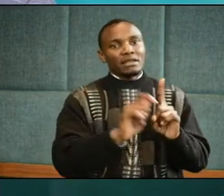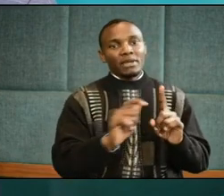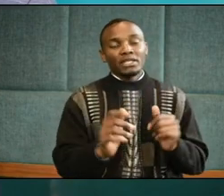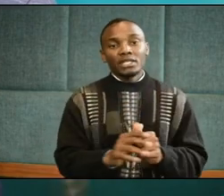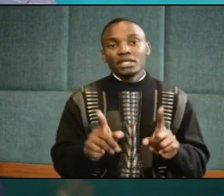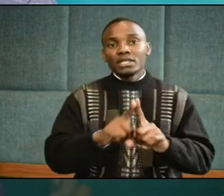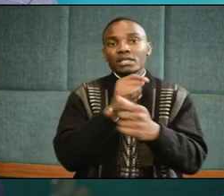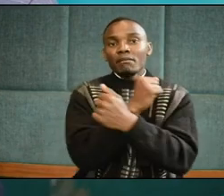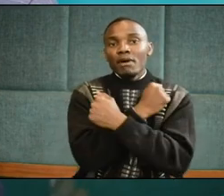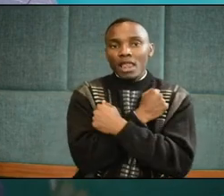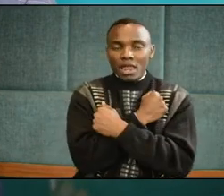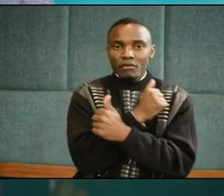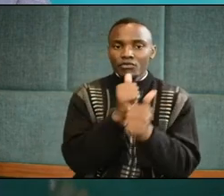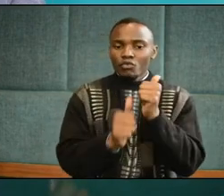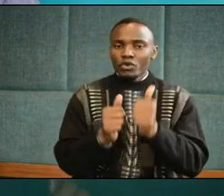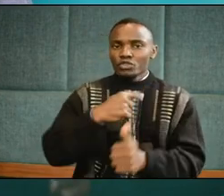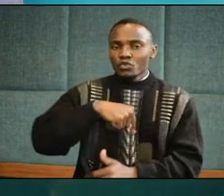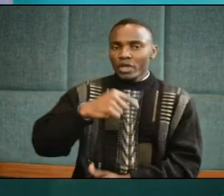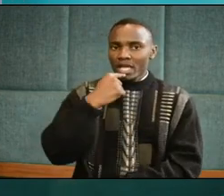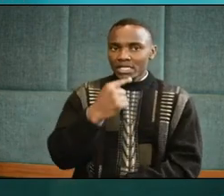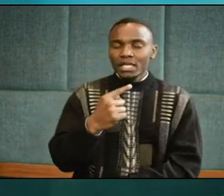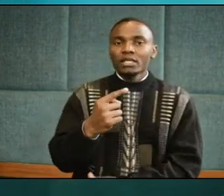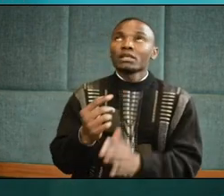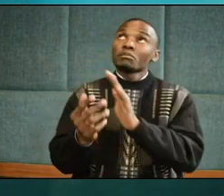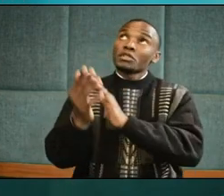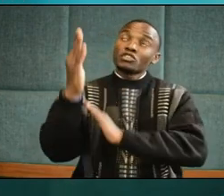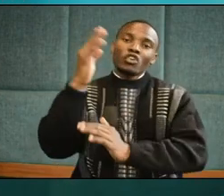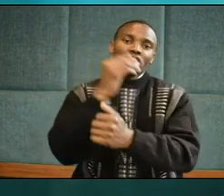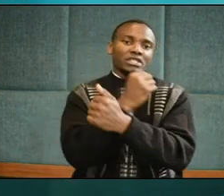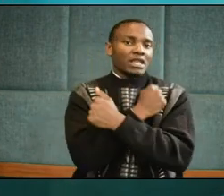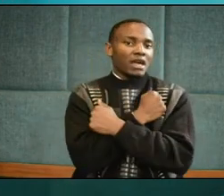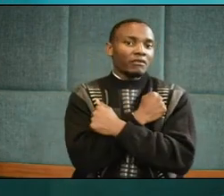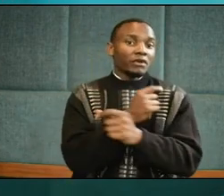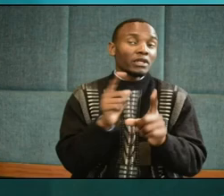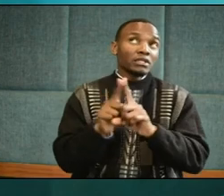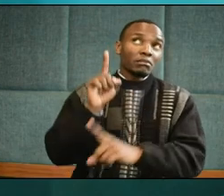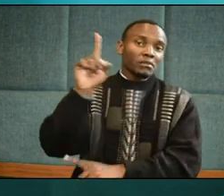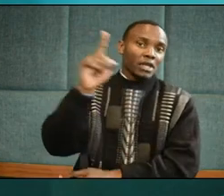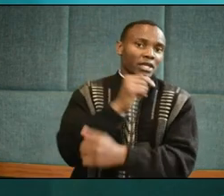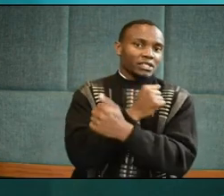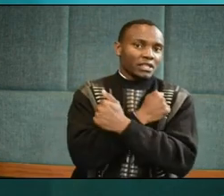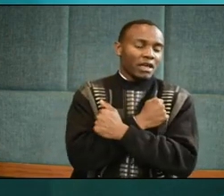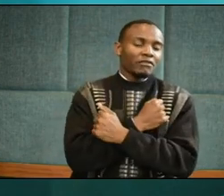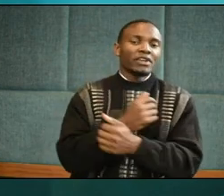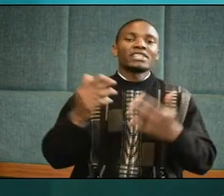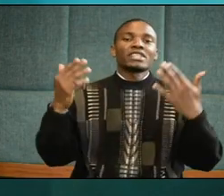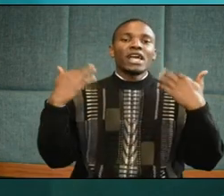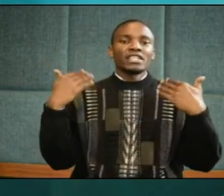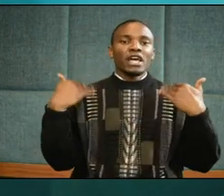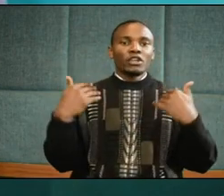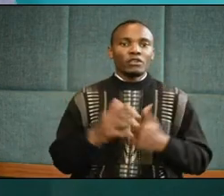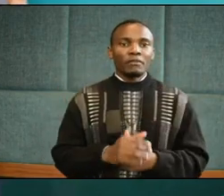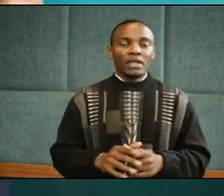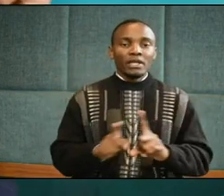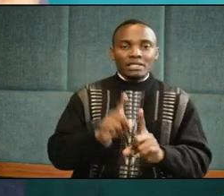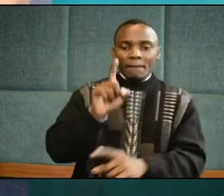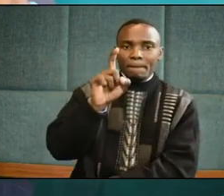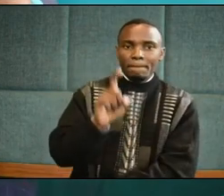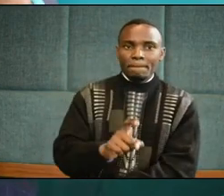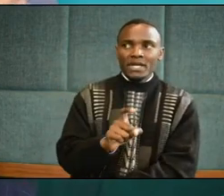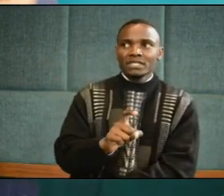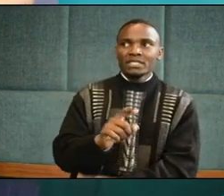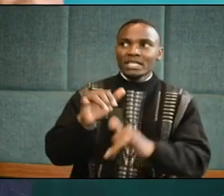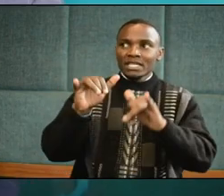are talking about is God's love, and his love is eternal, and it must make